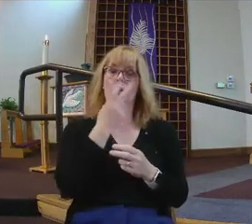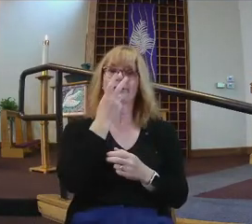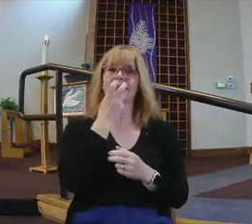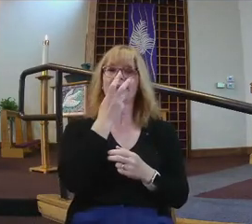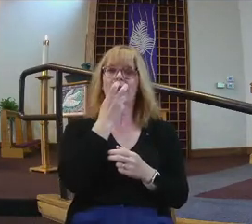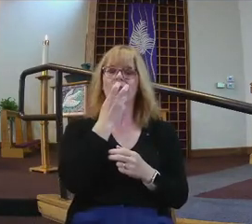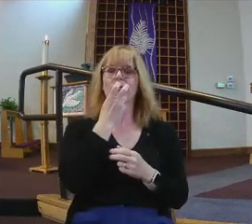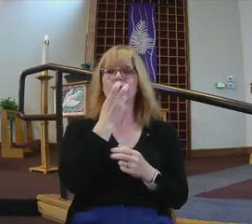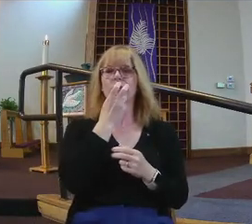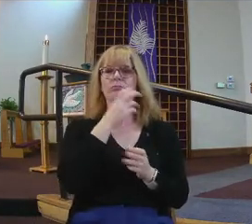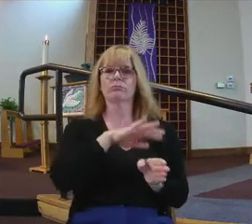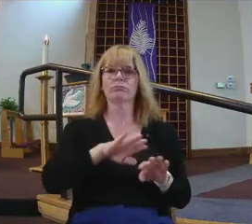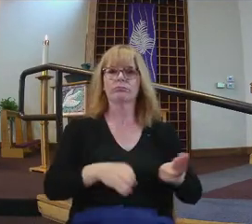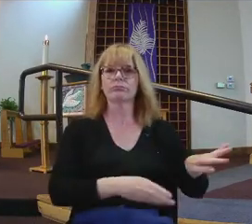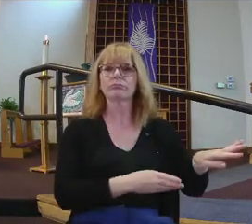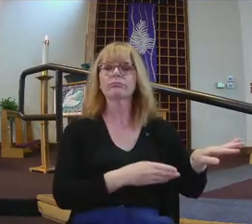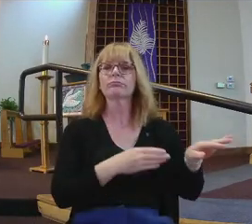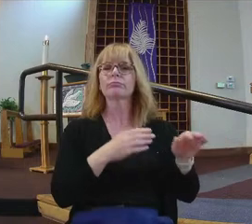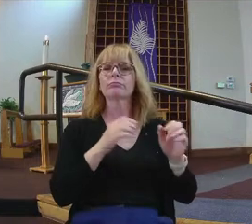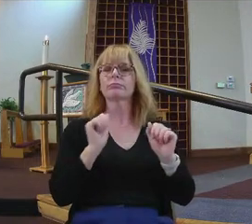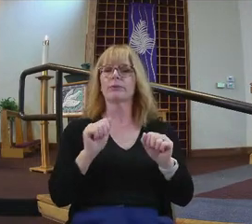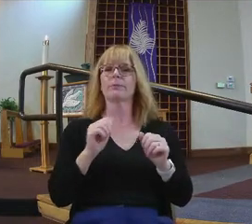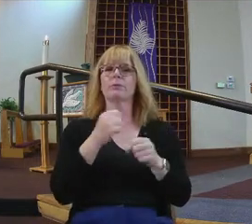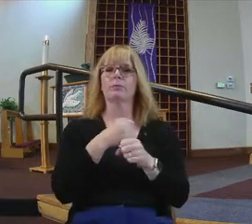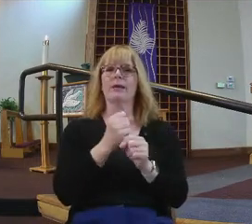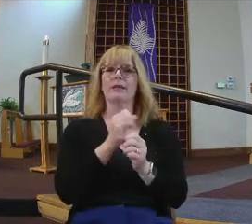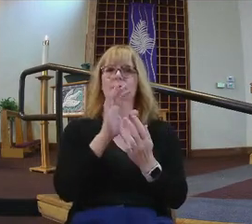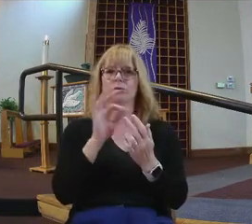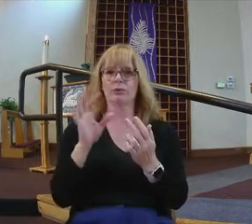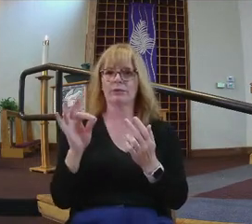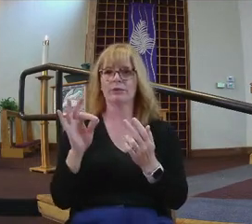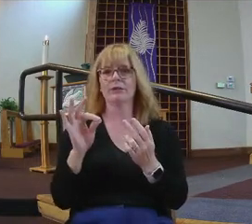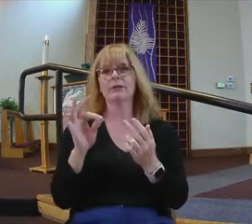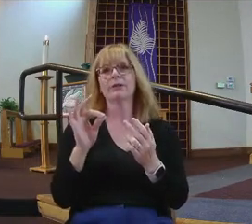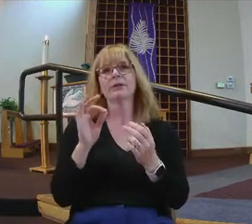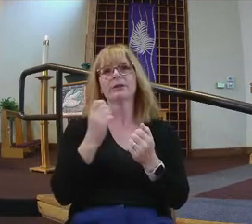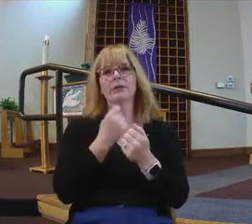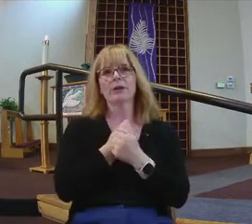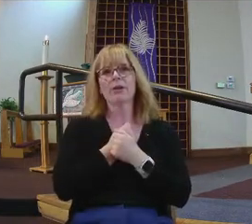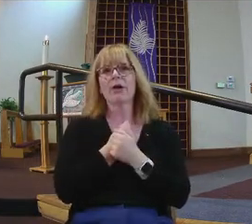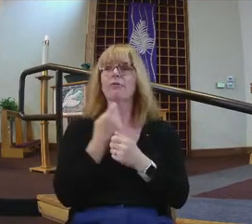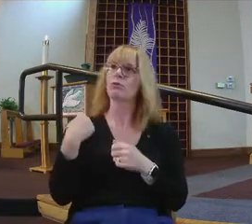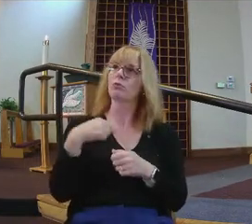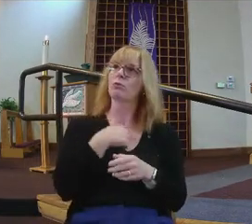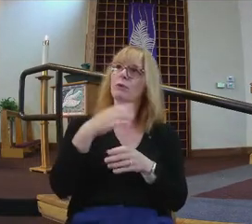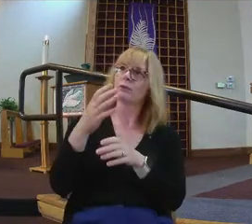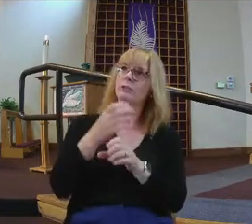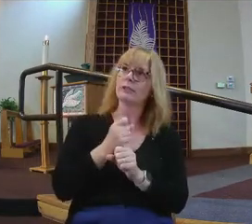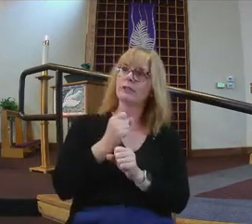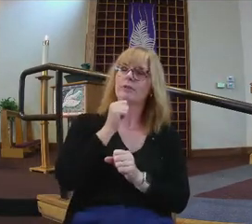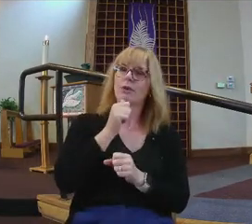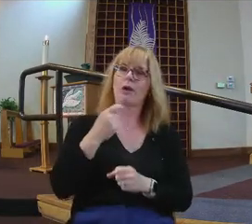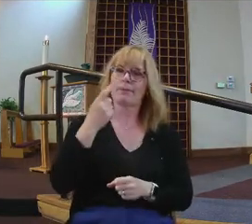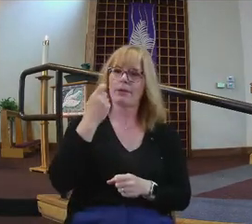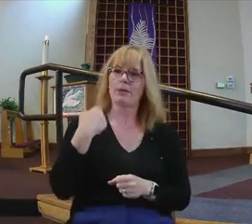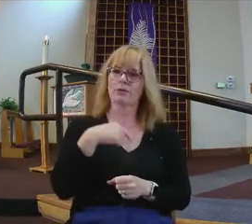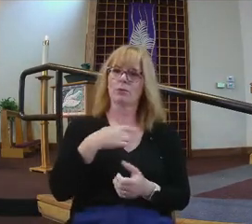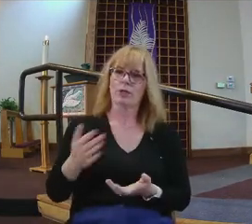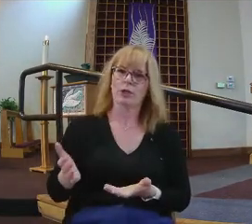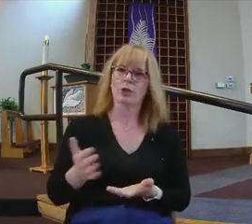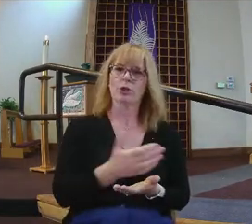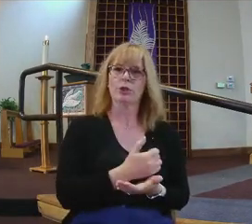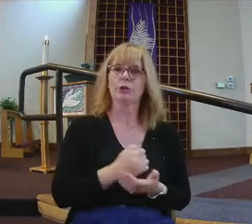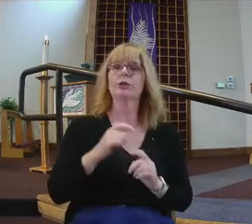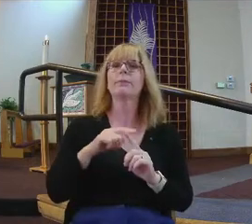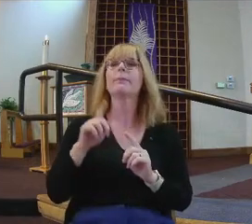own choices. We give thanks for the grace and forgiveness that we have received, not because it was deserved, but by the gift